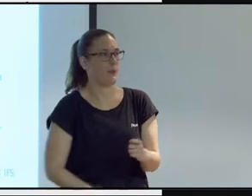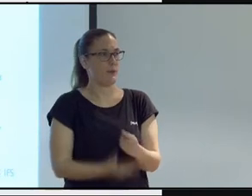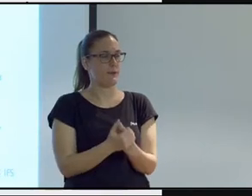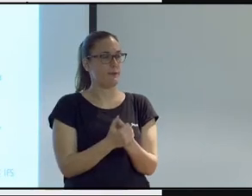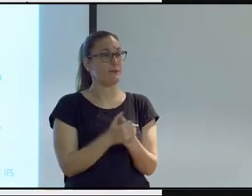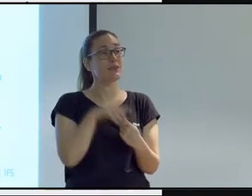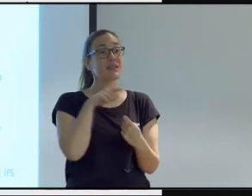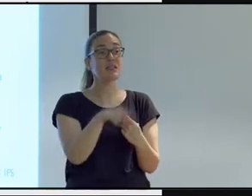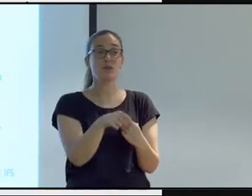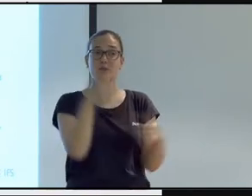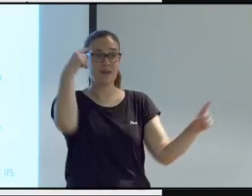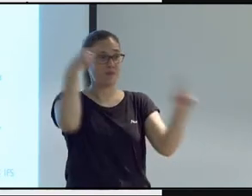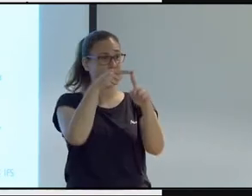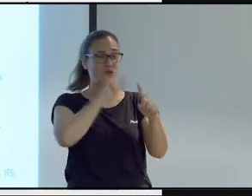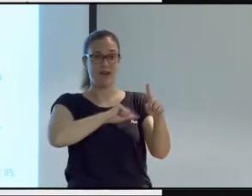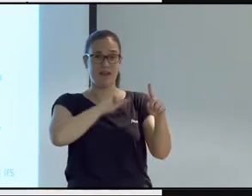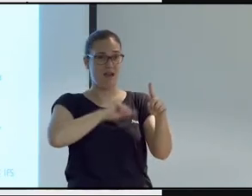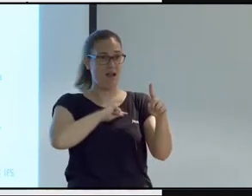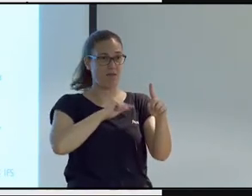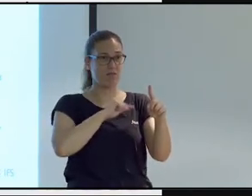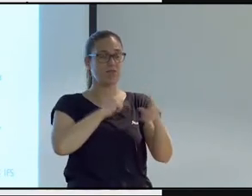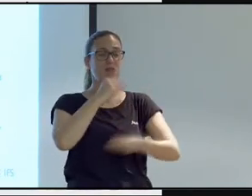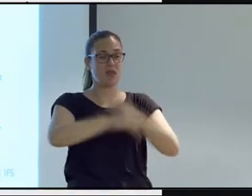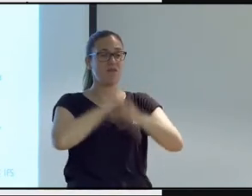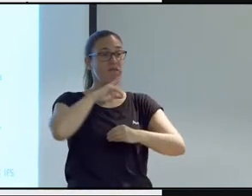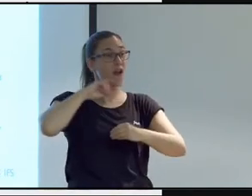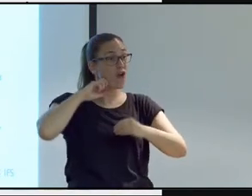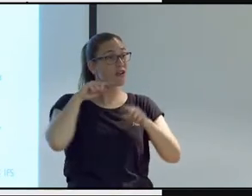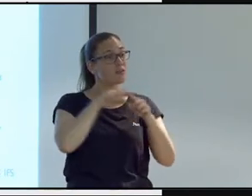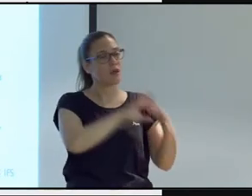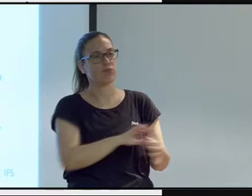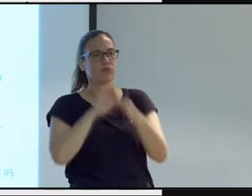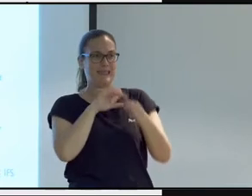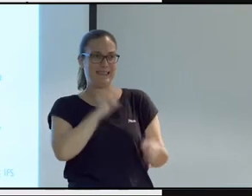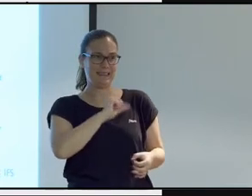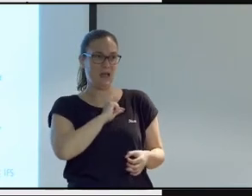that functional diversity is understood, because